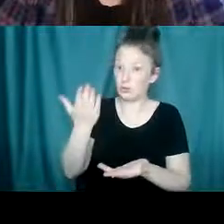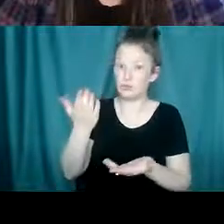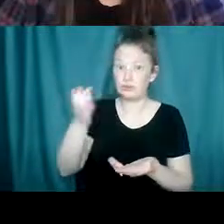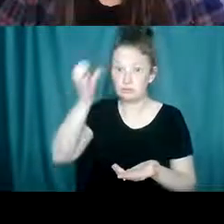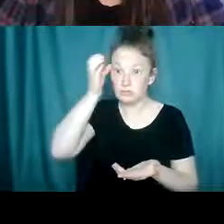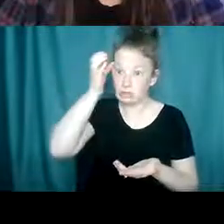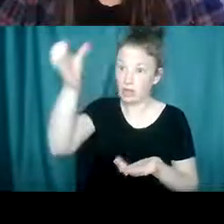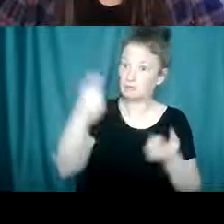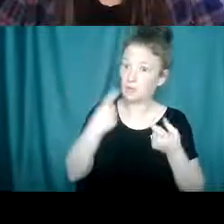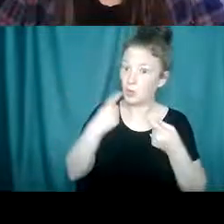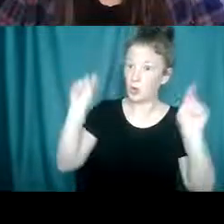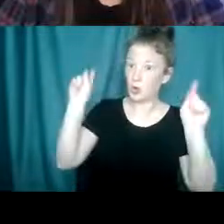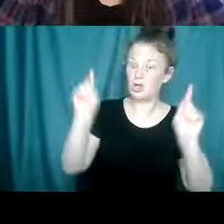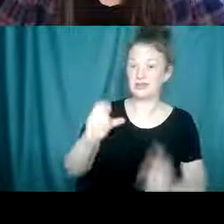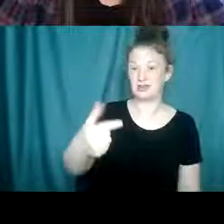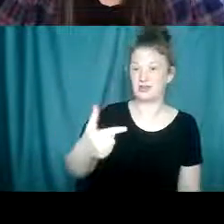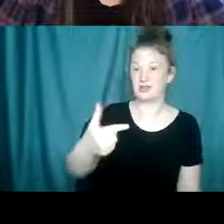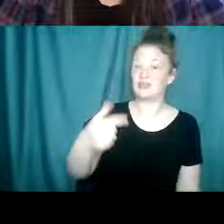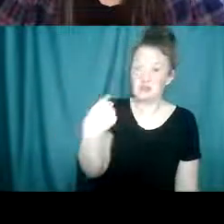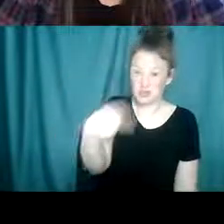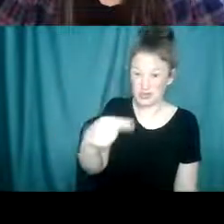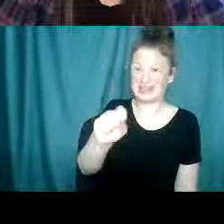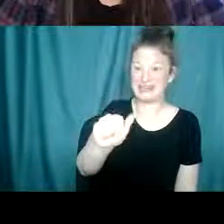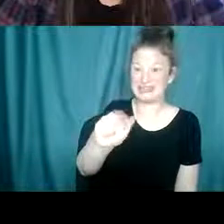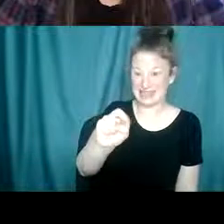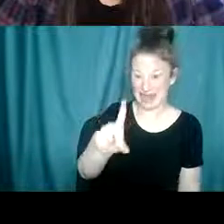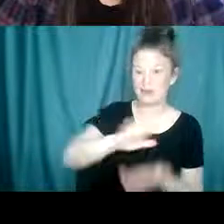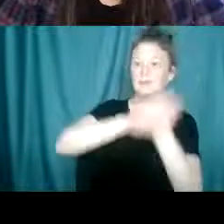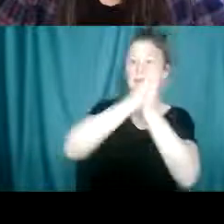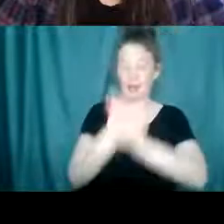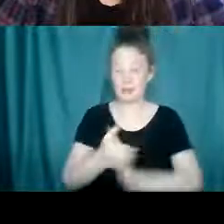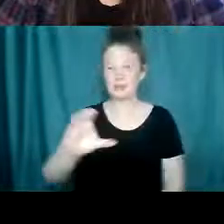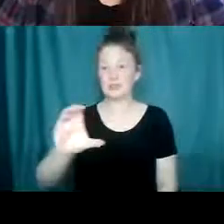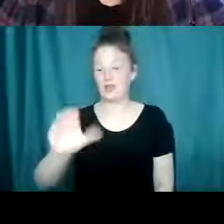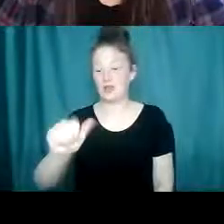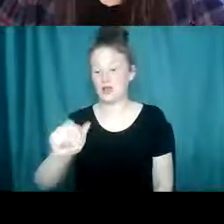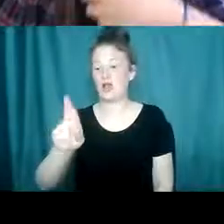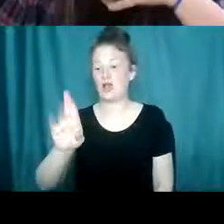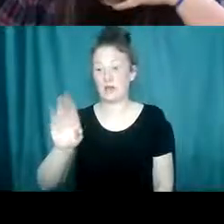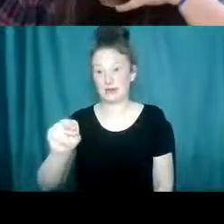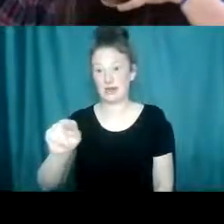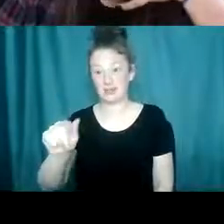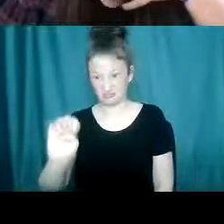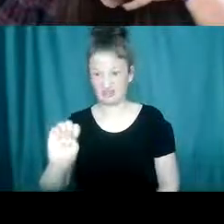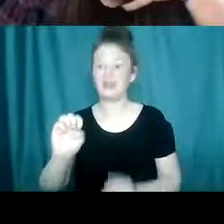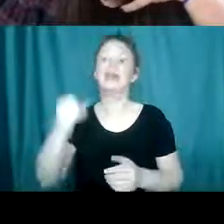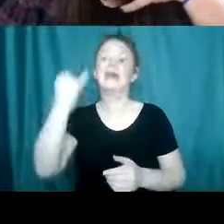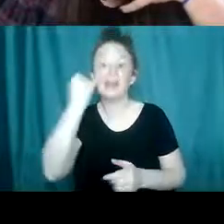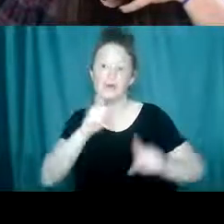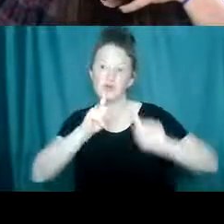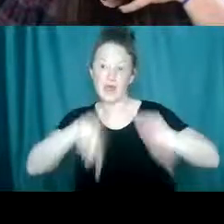works. Glauconite does turn into carbonate when it's reacting with carbon dioxide. And so once we